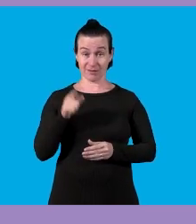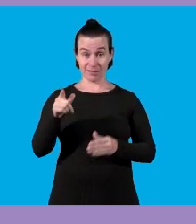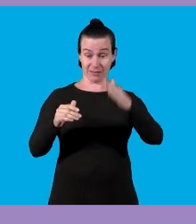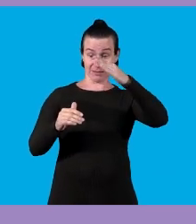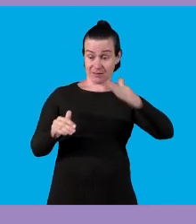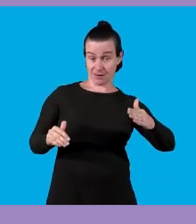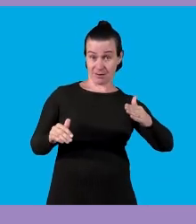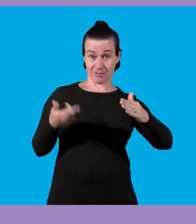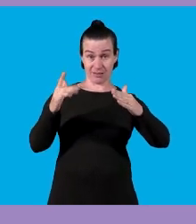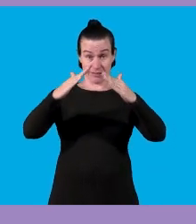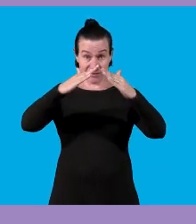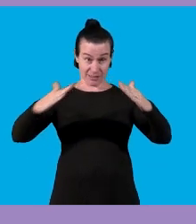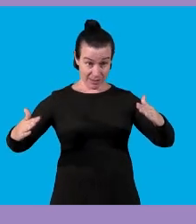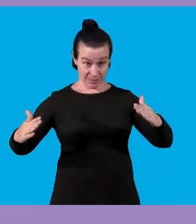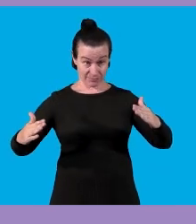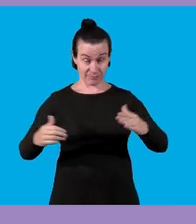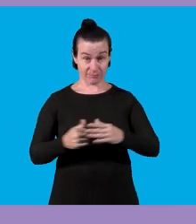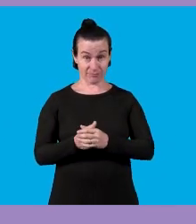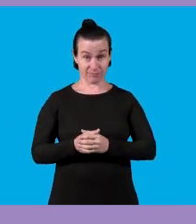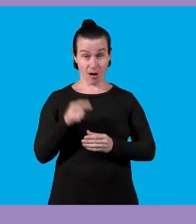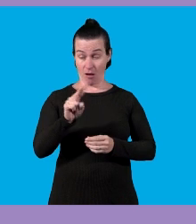Where the sides